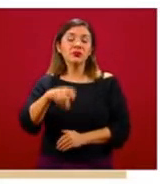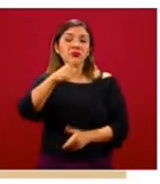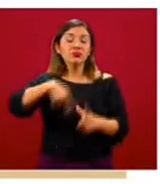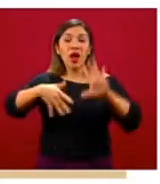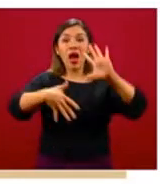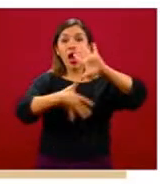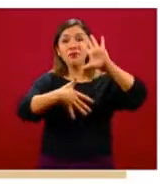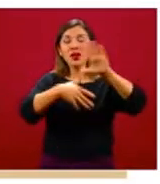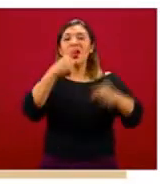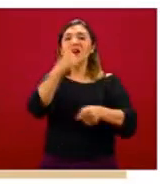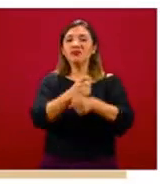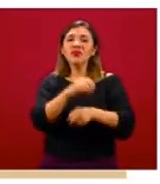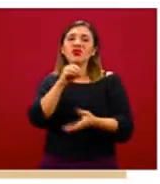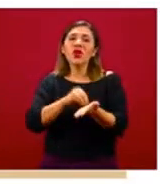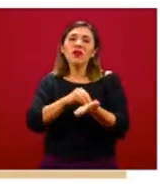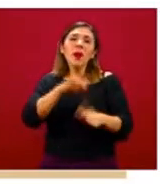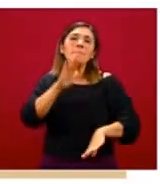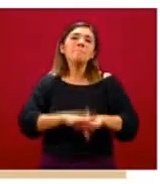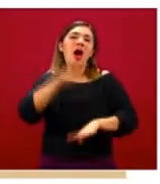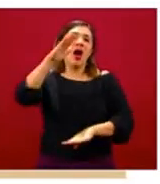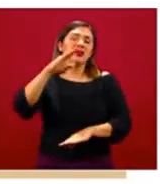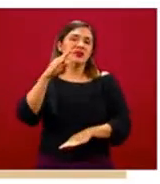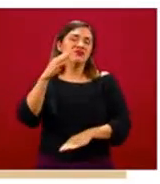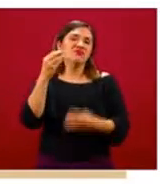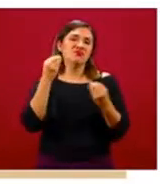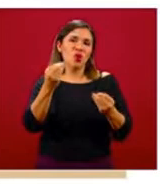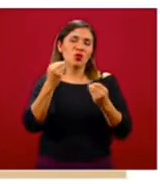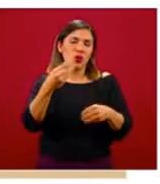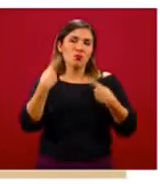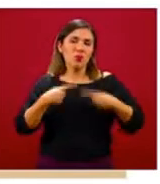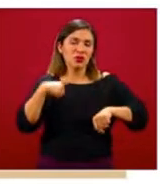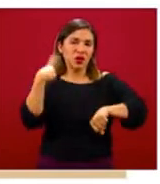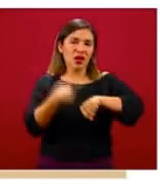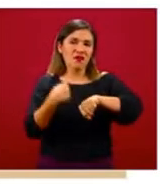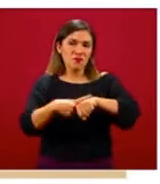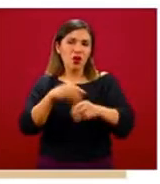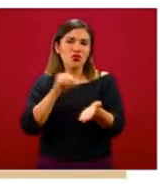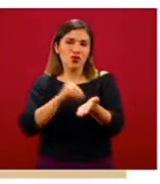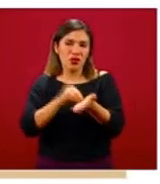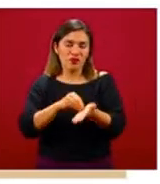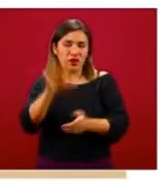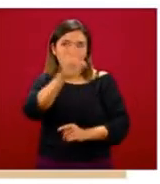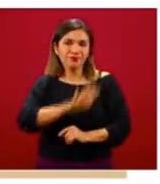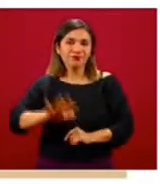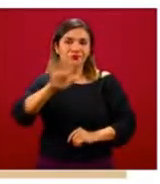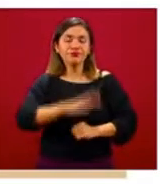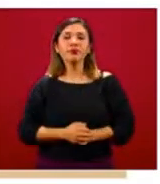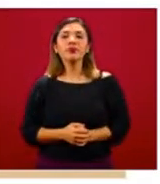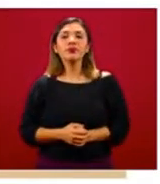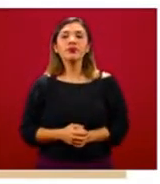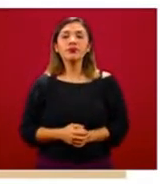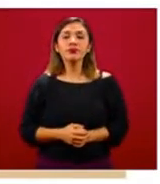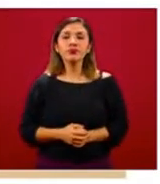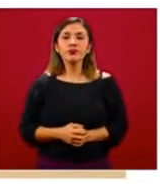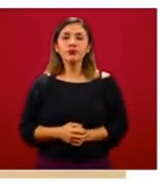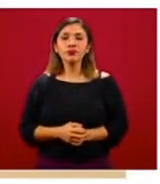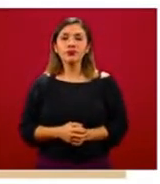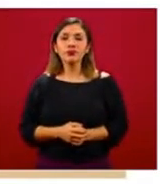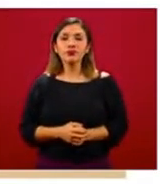So depending on the state and on the risk of everyone, we can either open or close